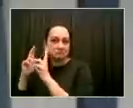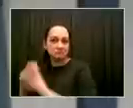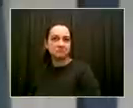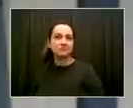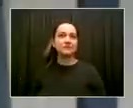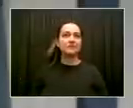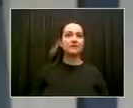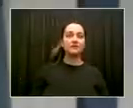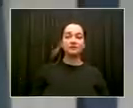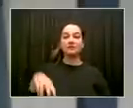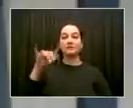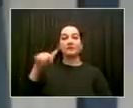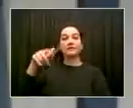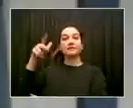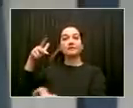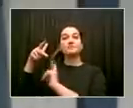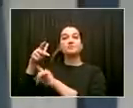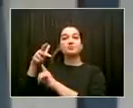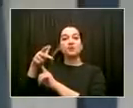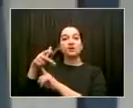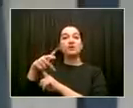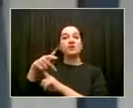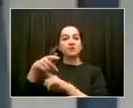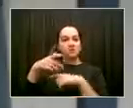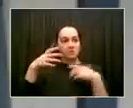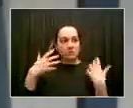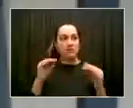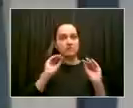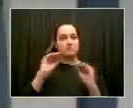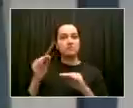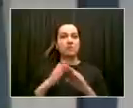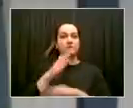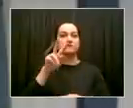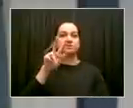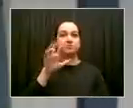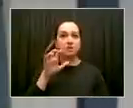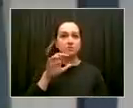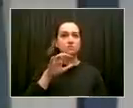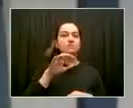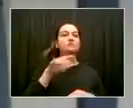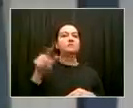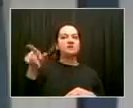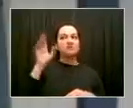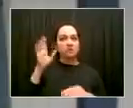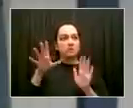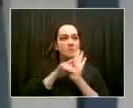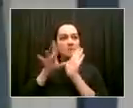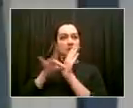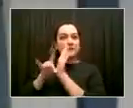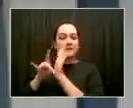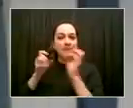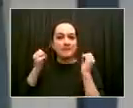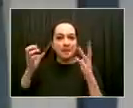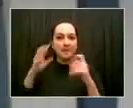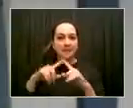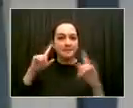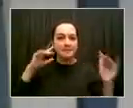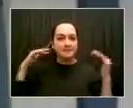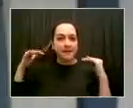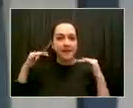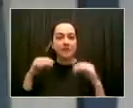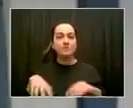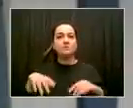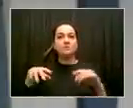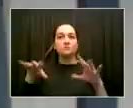than just knowing that something happened, but it's getting there quicker so that we can react and collect and get the people that are the perpetrators of that